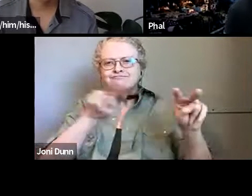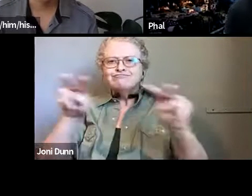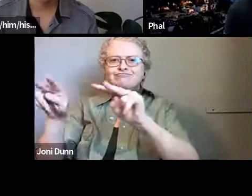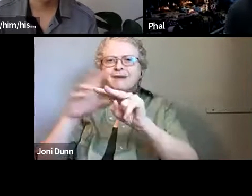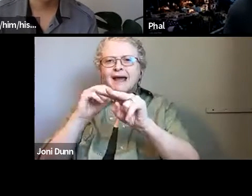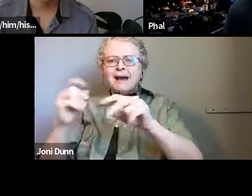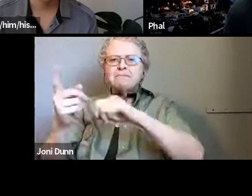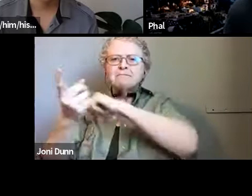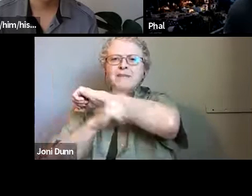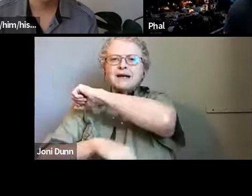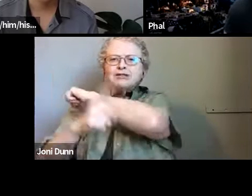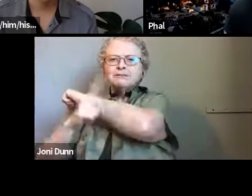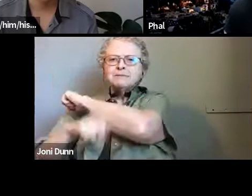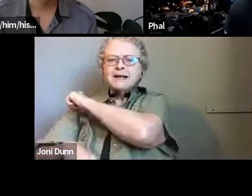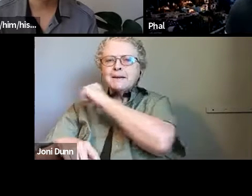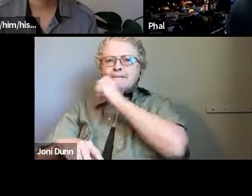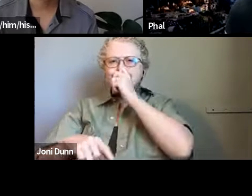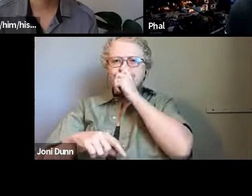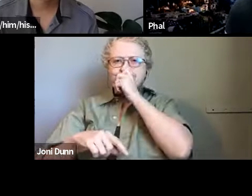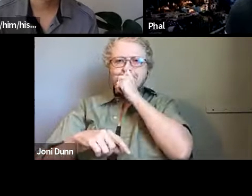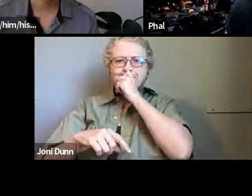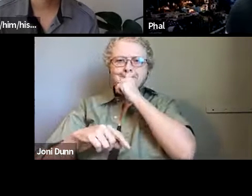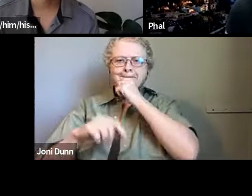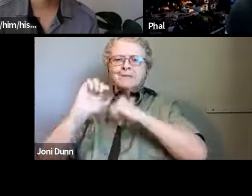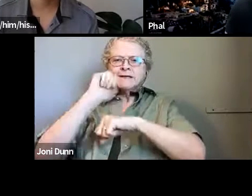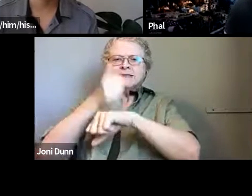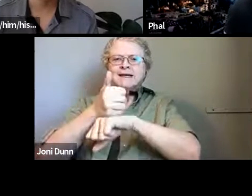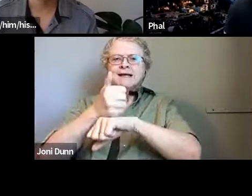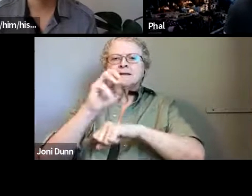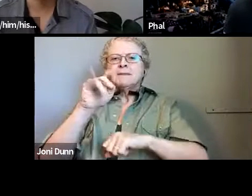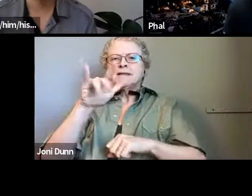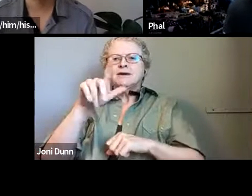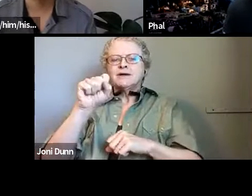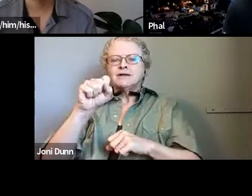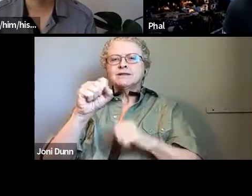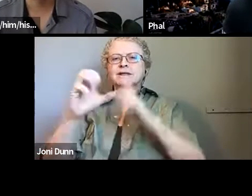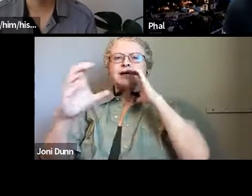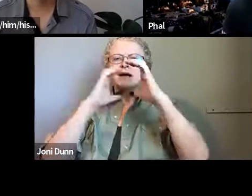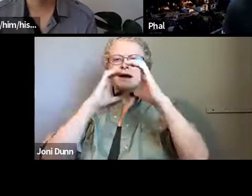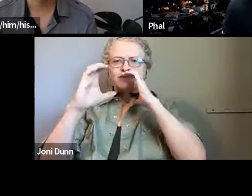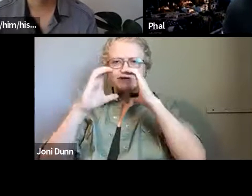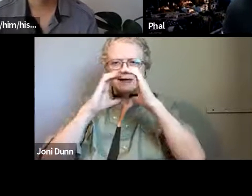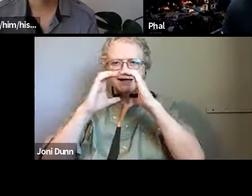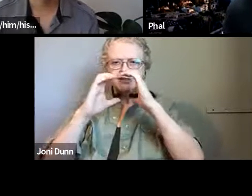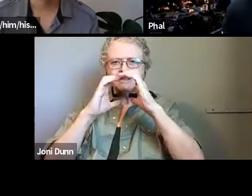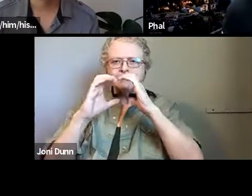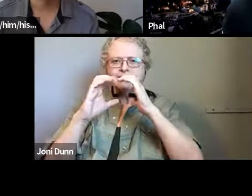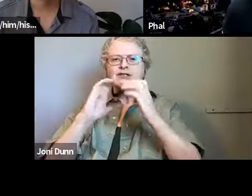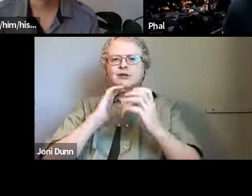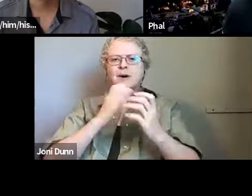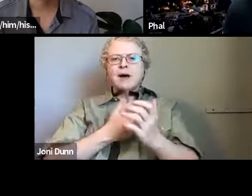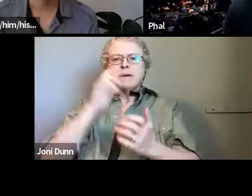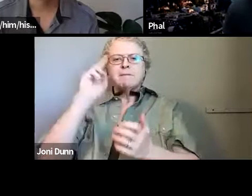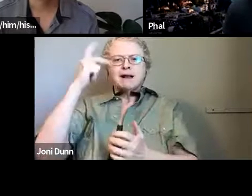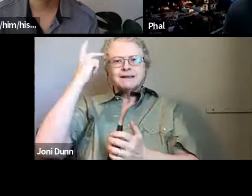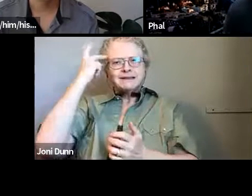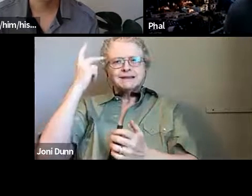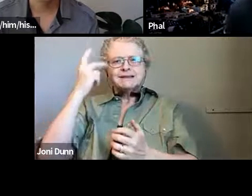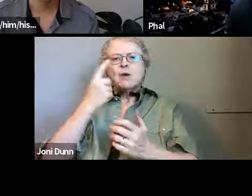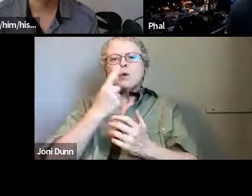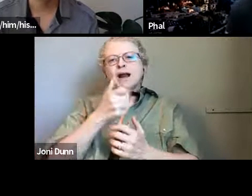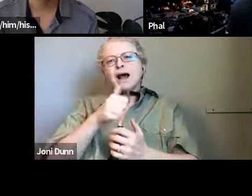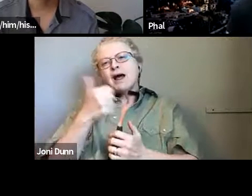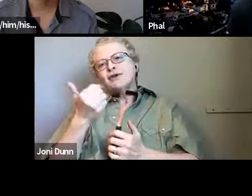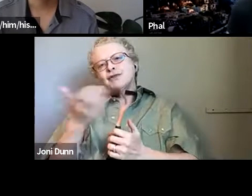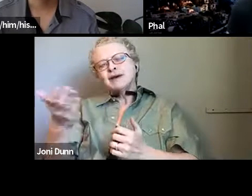creating these sets of materials and conversations that people can have to orient to a set of politics. And one of the things we're also thinking